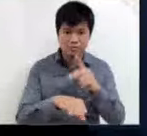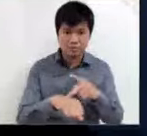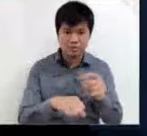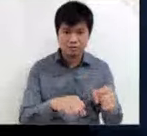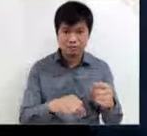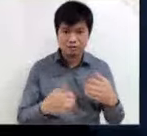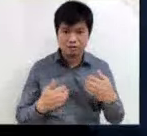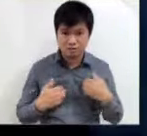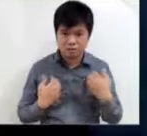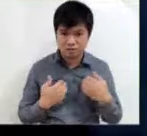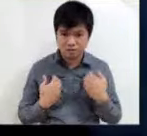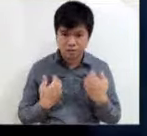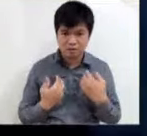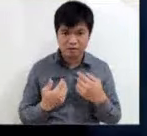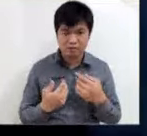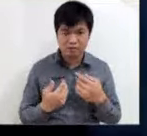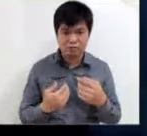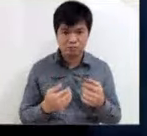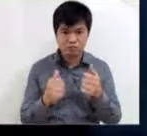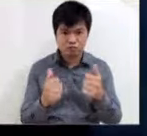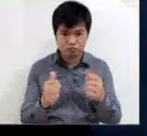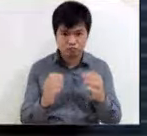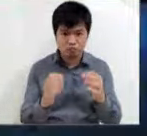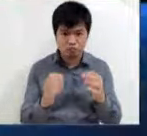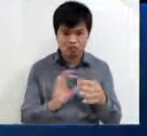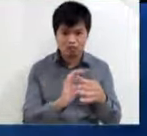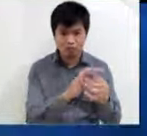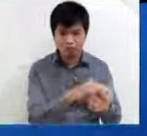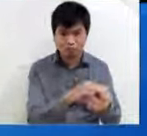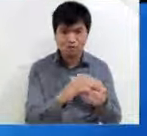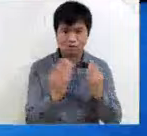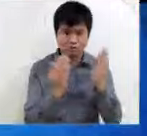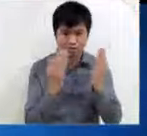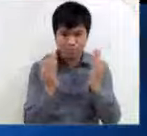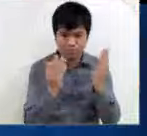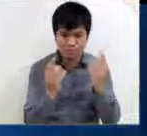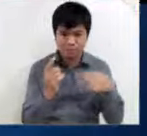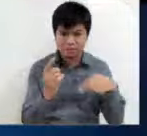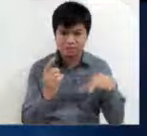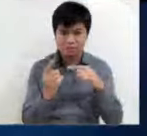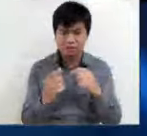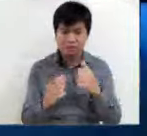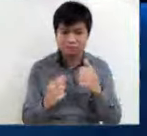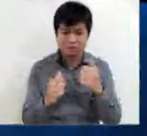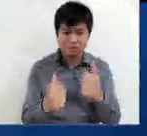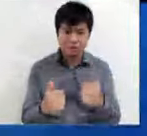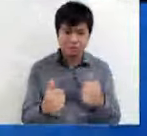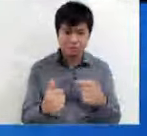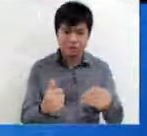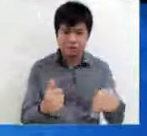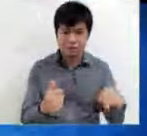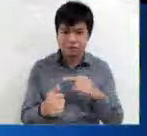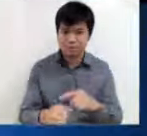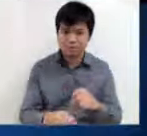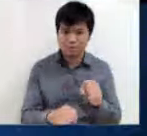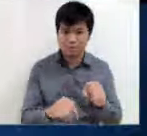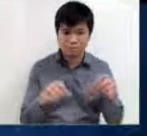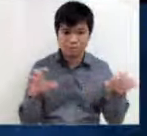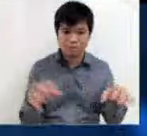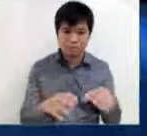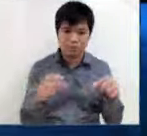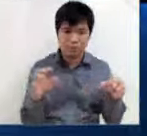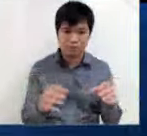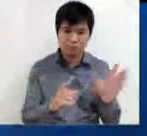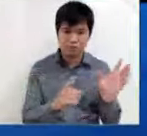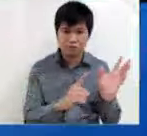population, very service-oriented, very keen to to work in a culture that